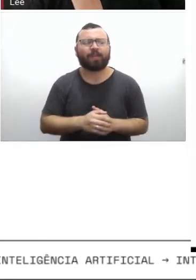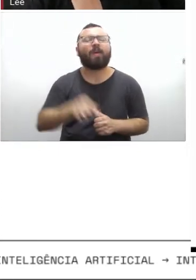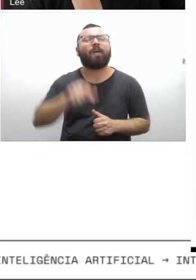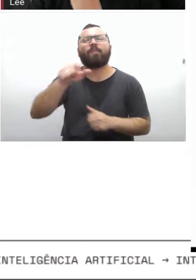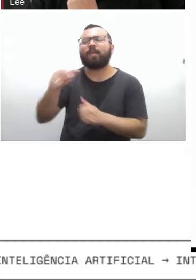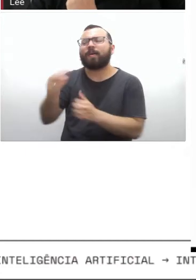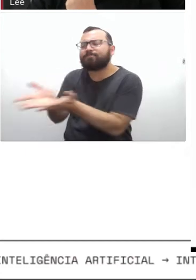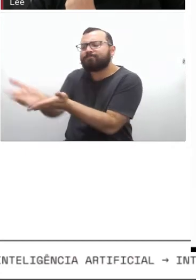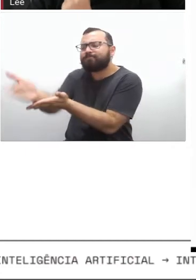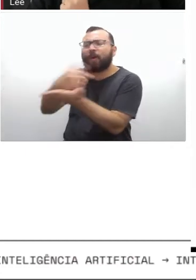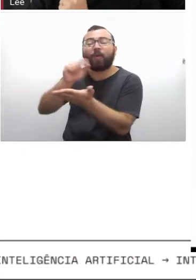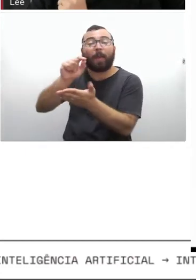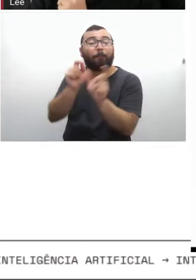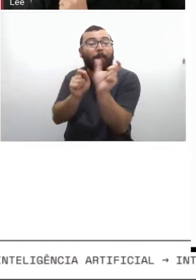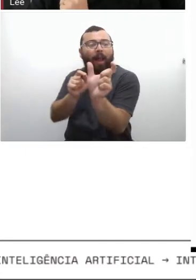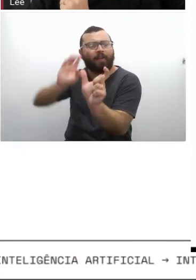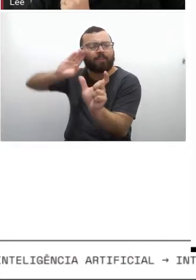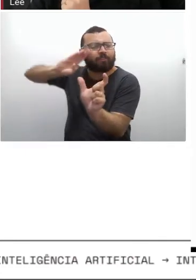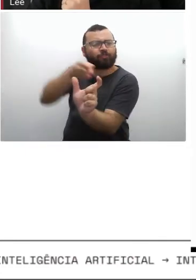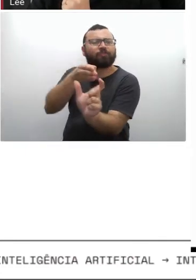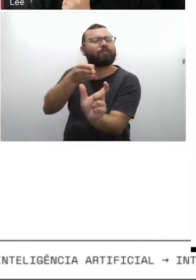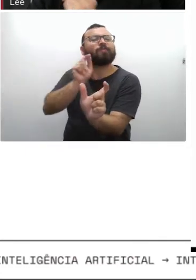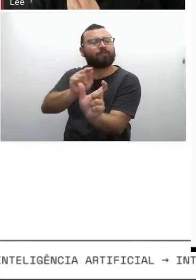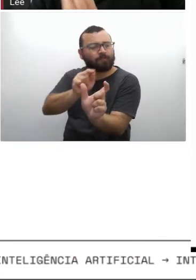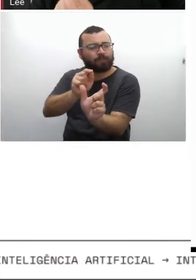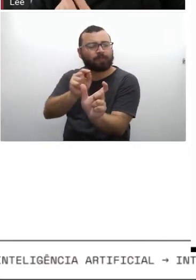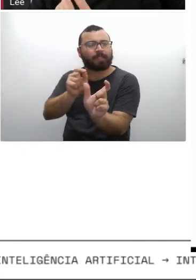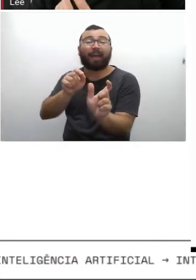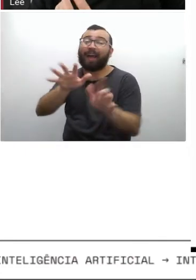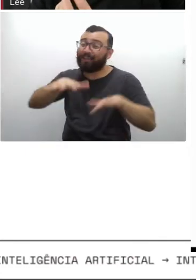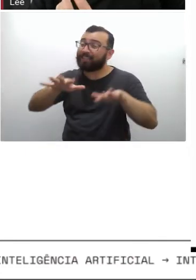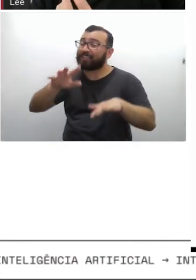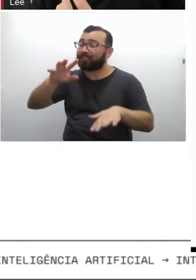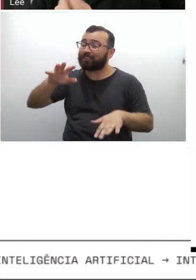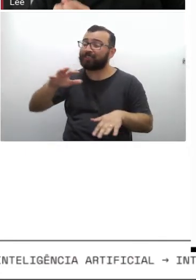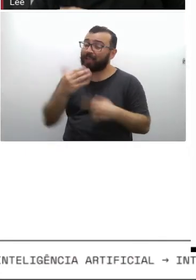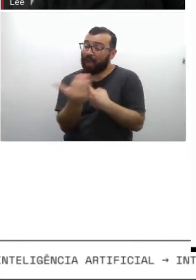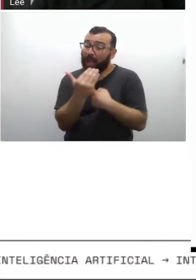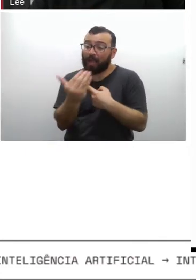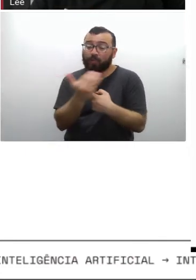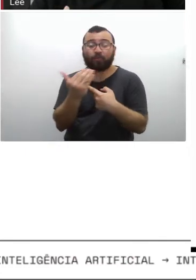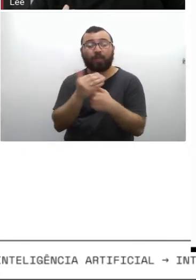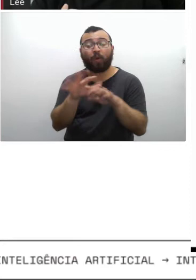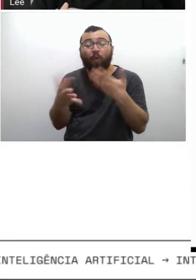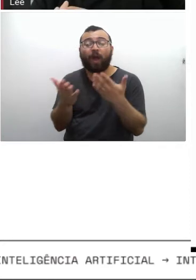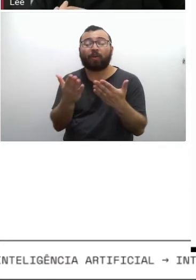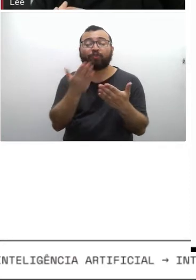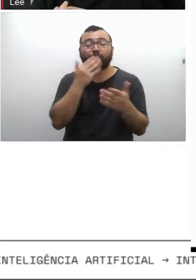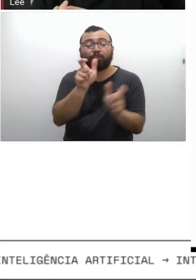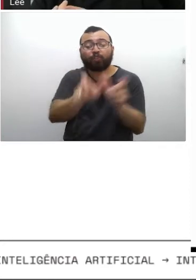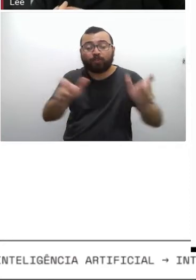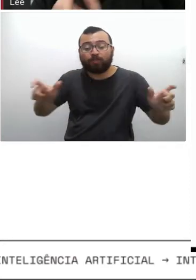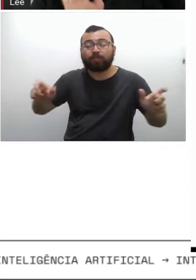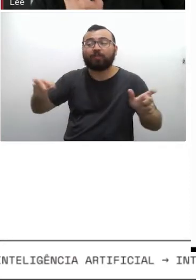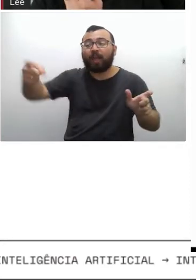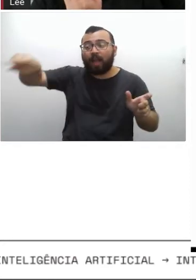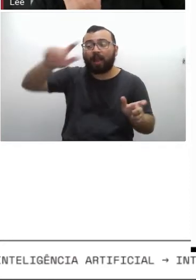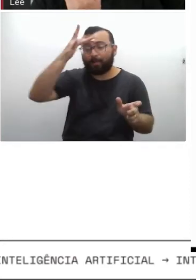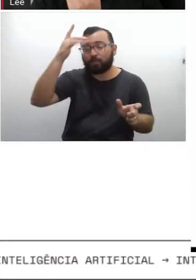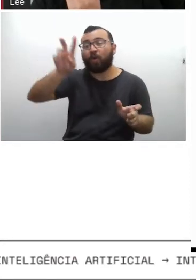is keywords information, because it can be very handy to figure out like what types of keywords are users using